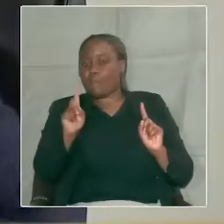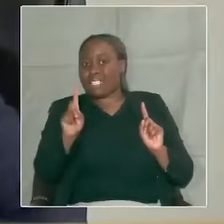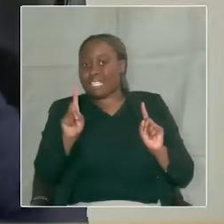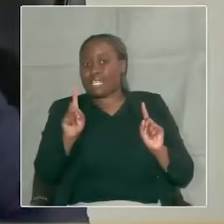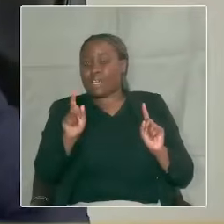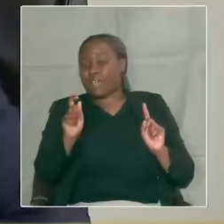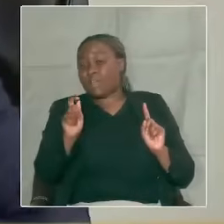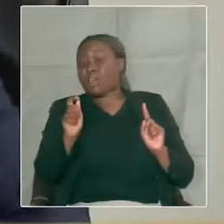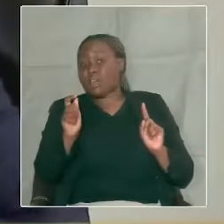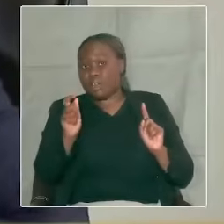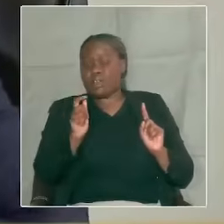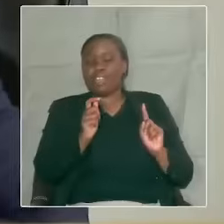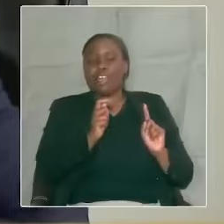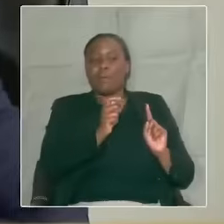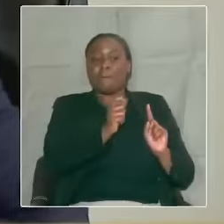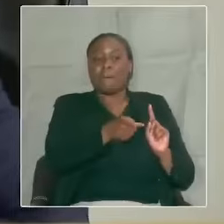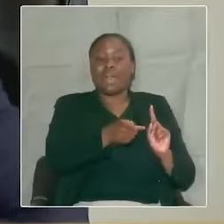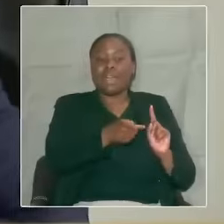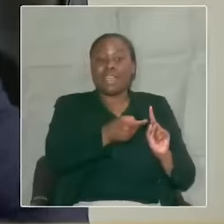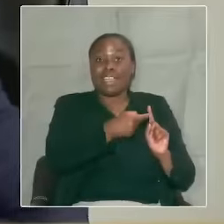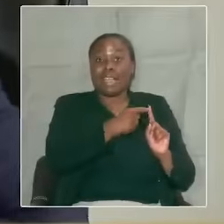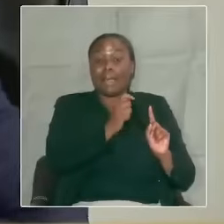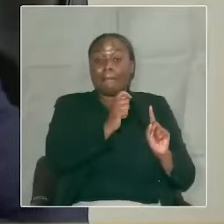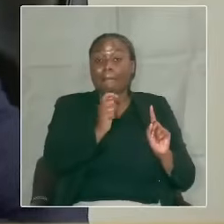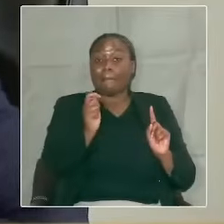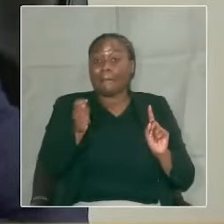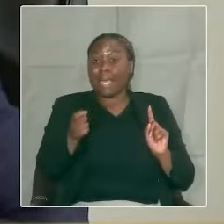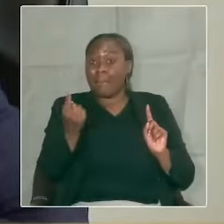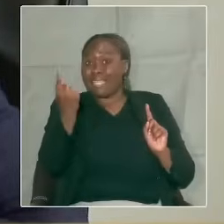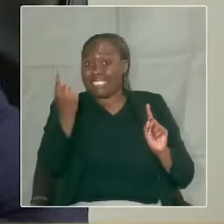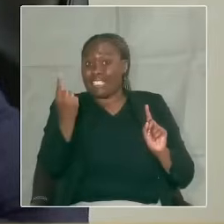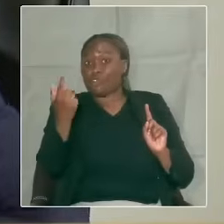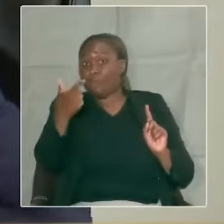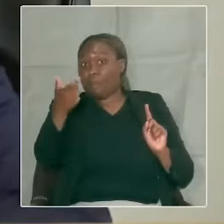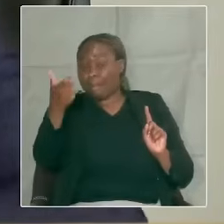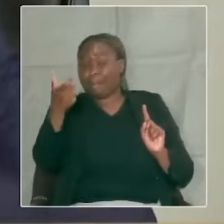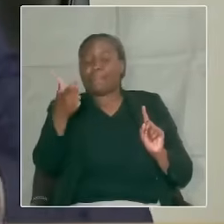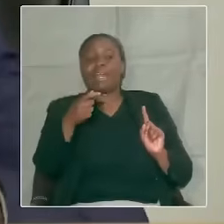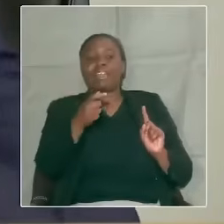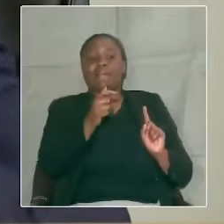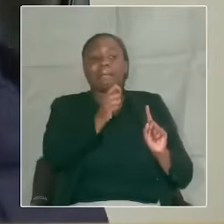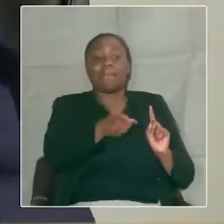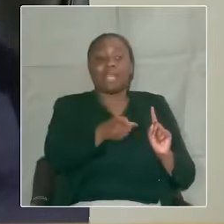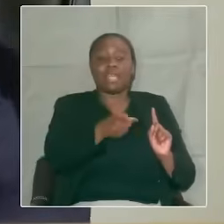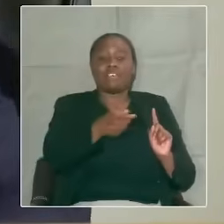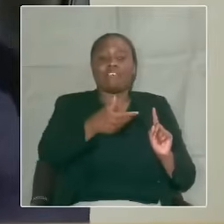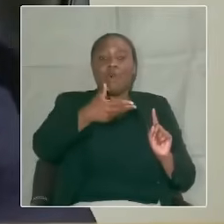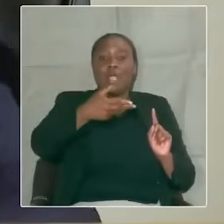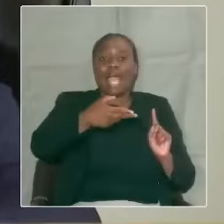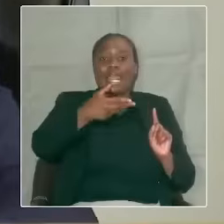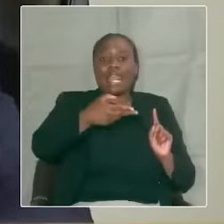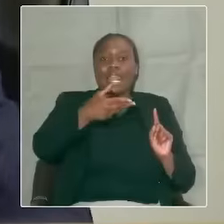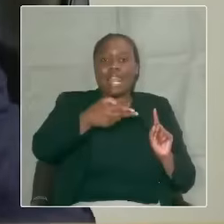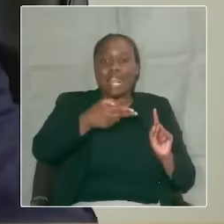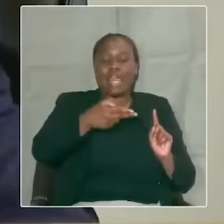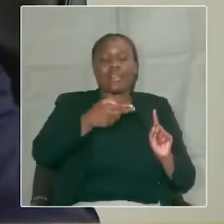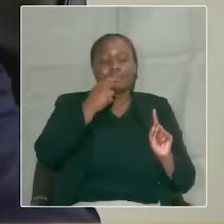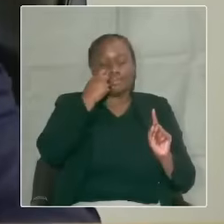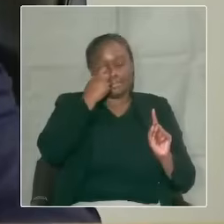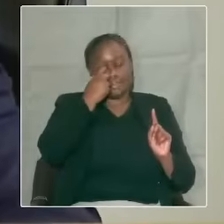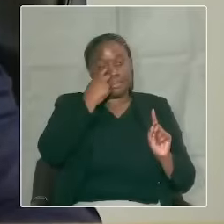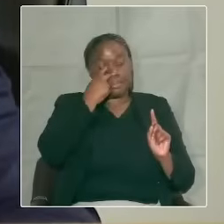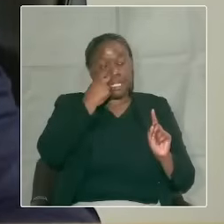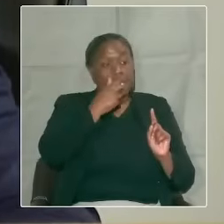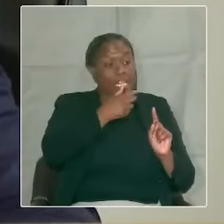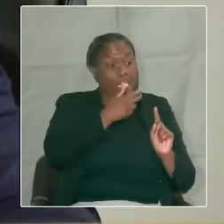a firearm, and then at some point, then get the firearm to